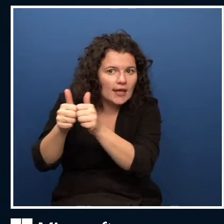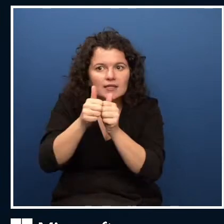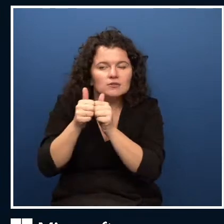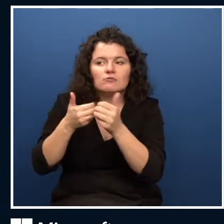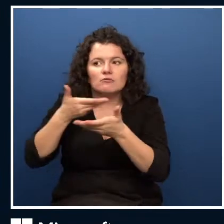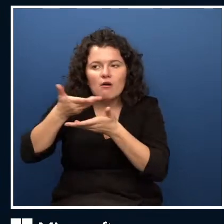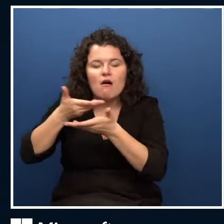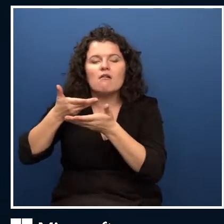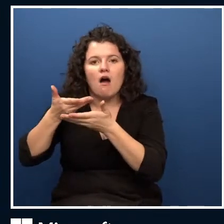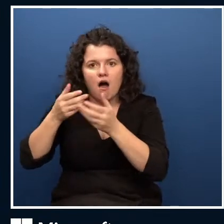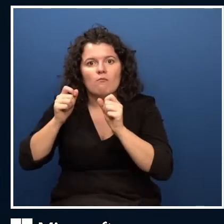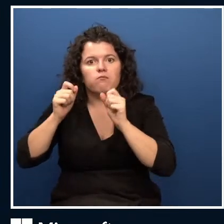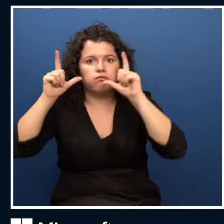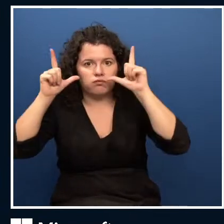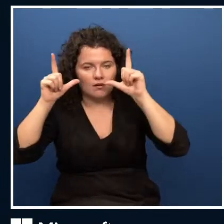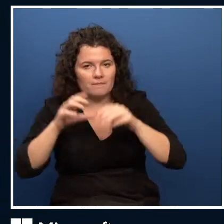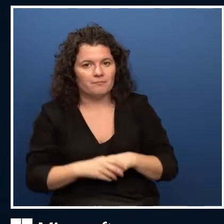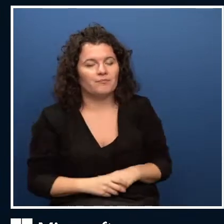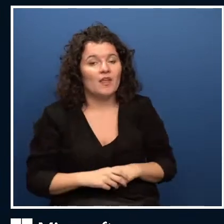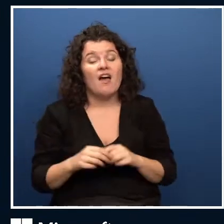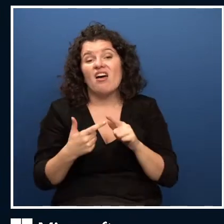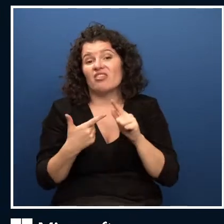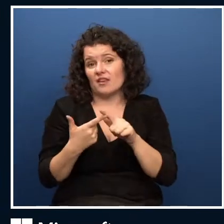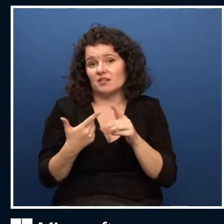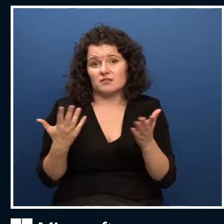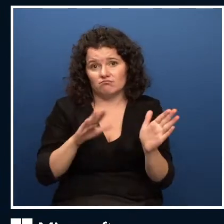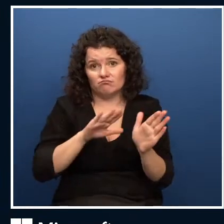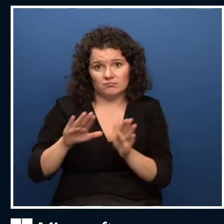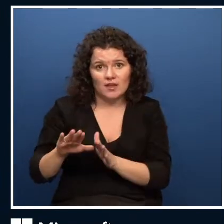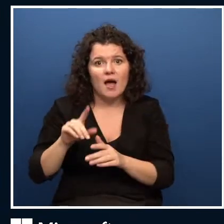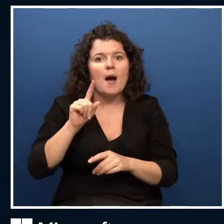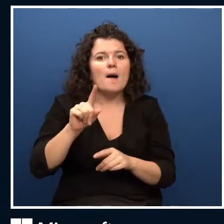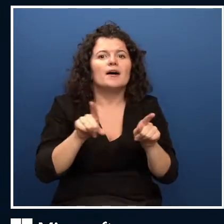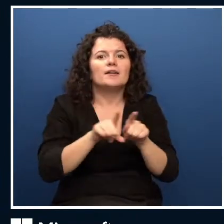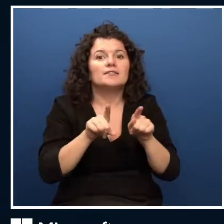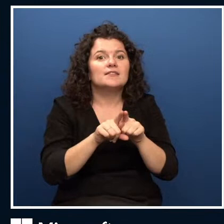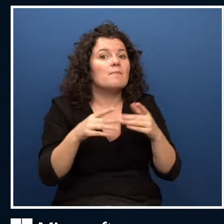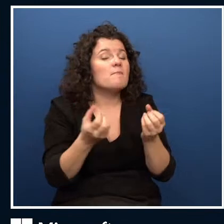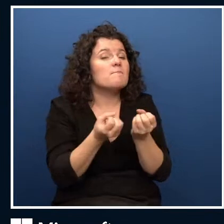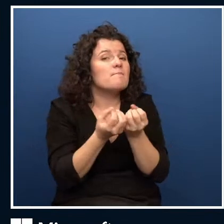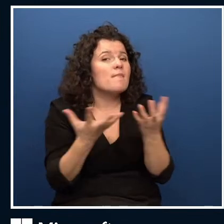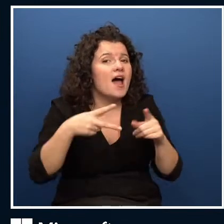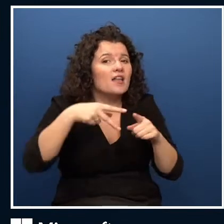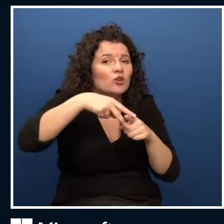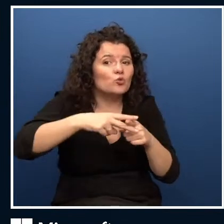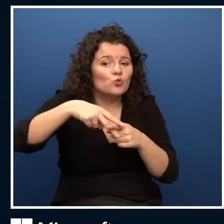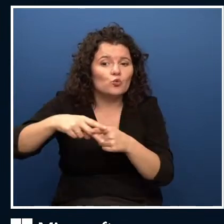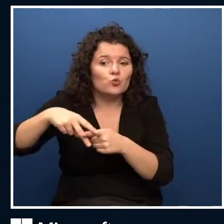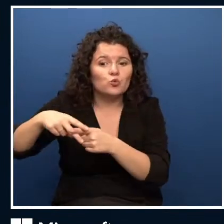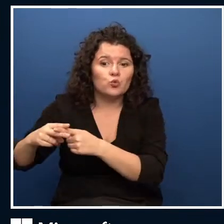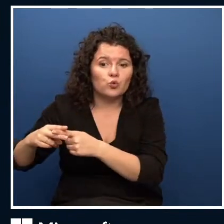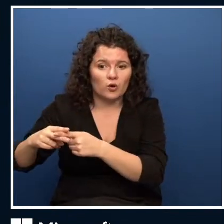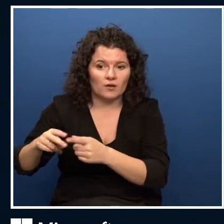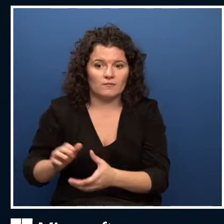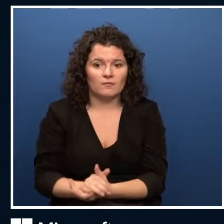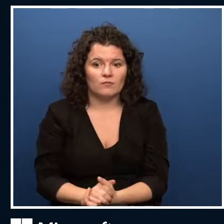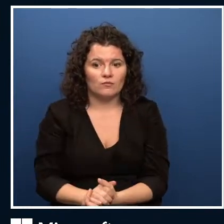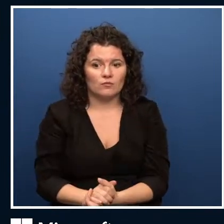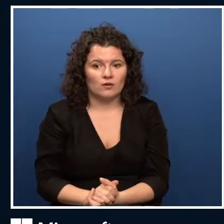in corporates. So there's a pool of knowledge if you work in corporates. You get to interact with various teams, starting